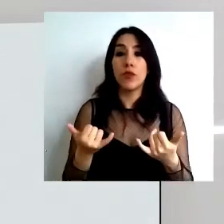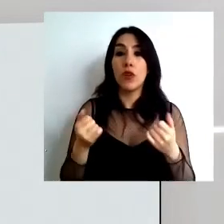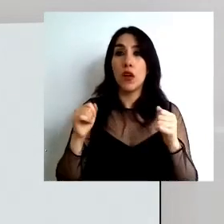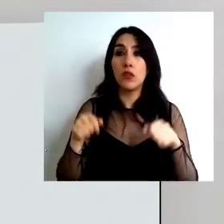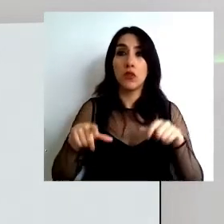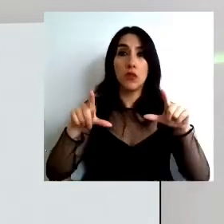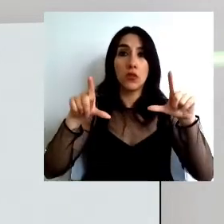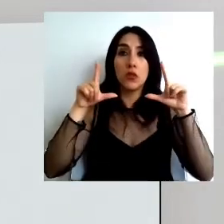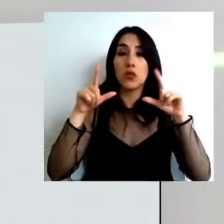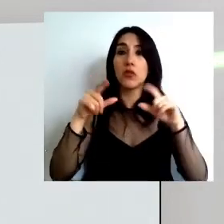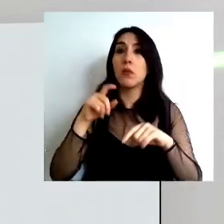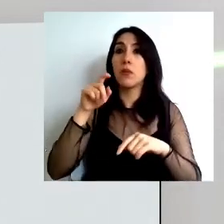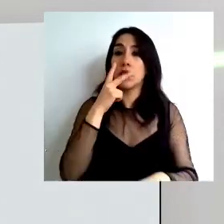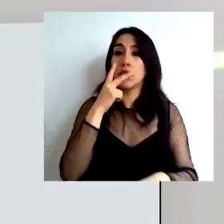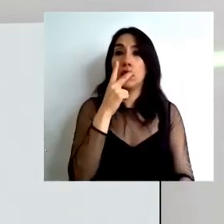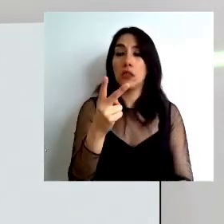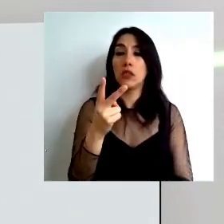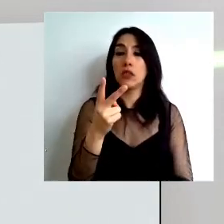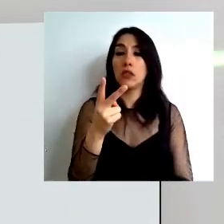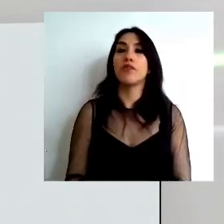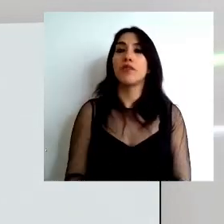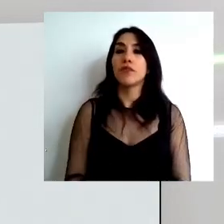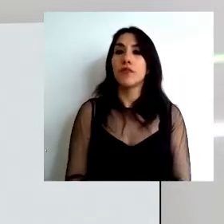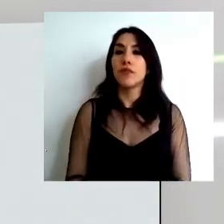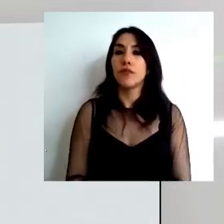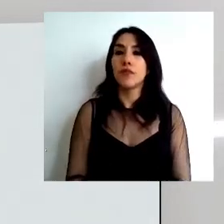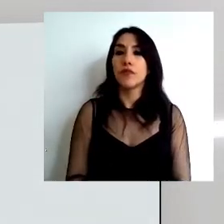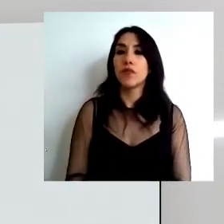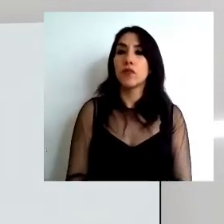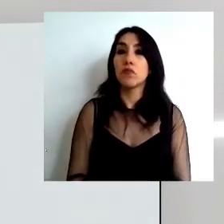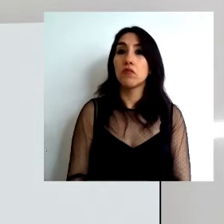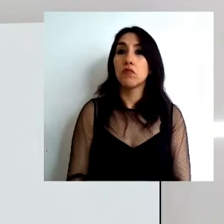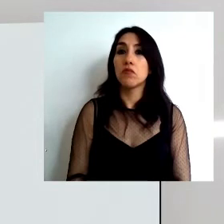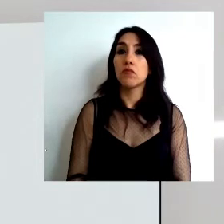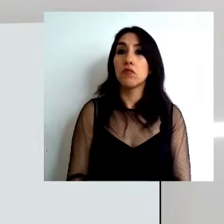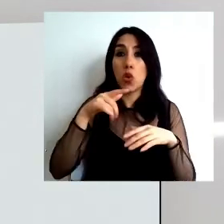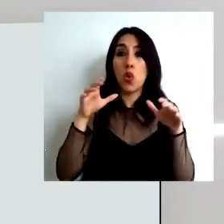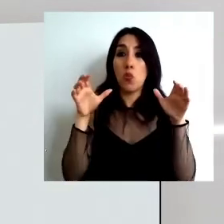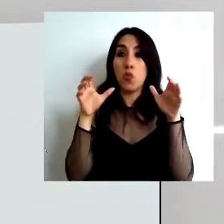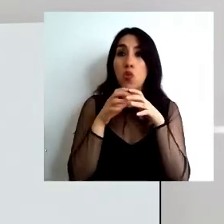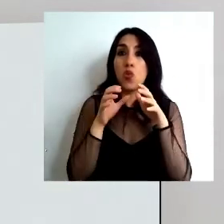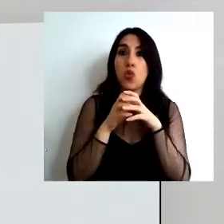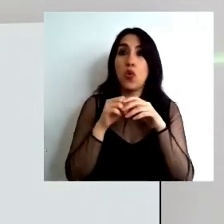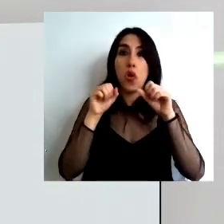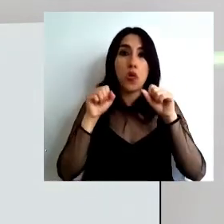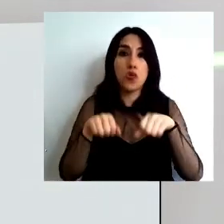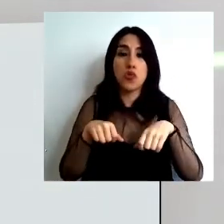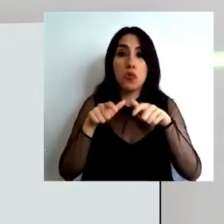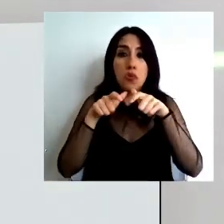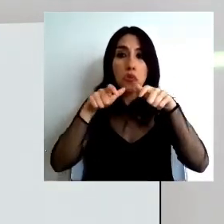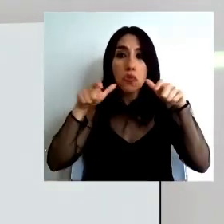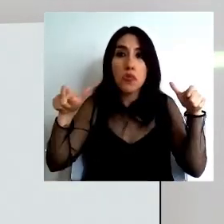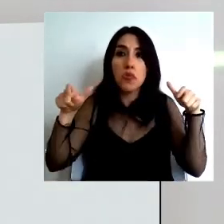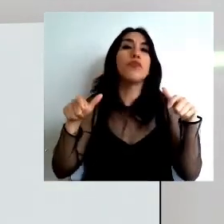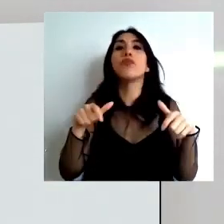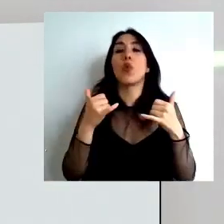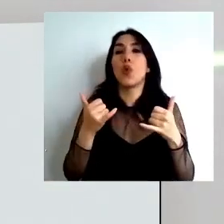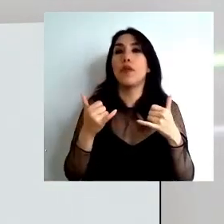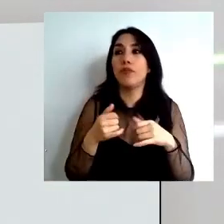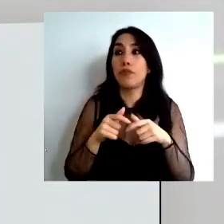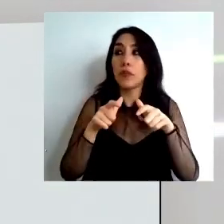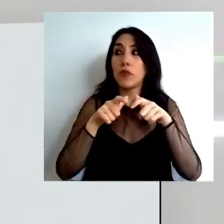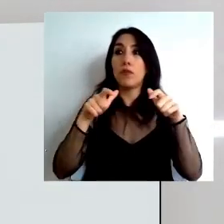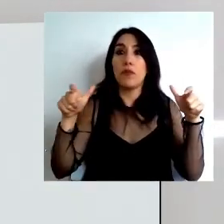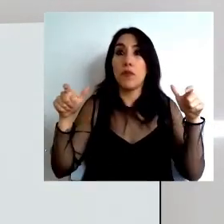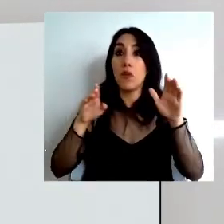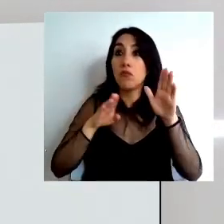then. Okay. And can you tell us, because I know you started, as you mentioned, in Austria mm-hmm. years ago, and you've still